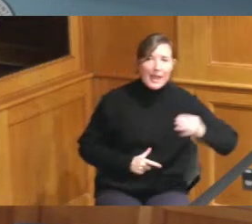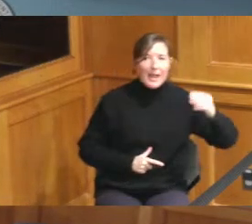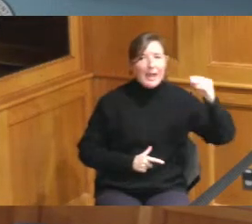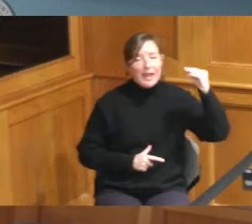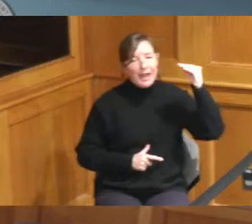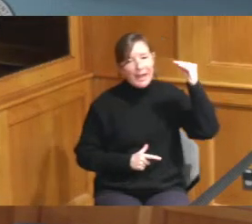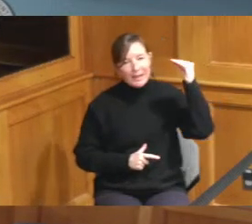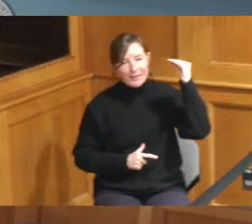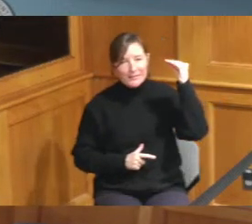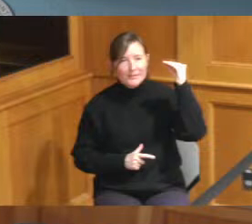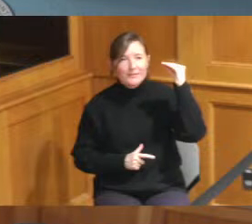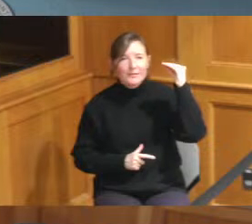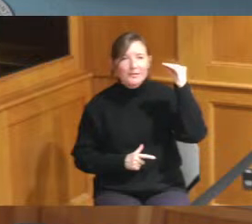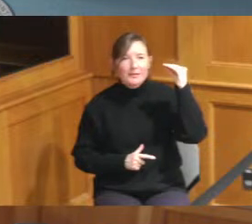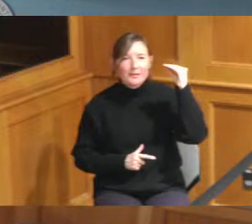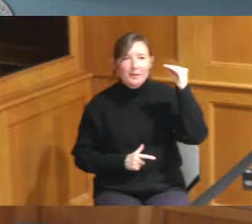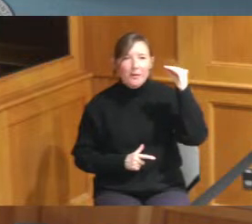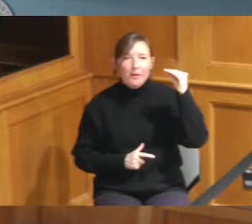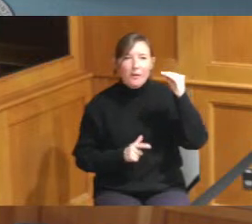and